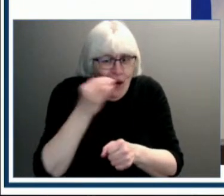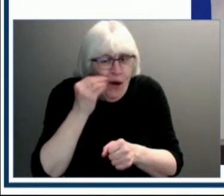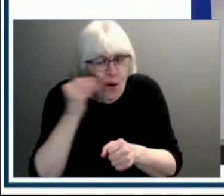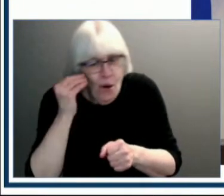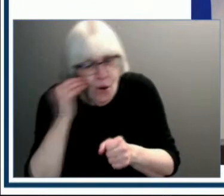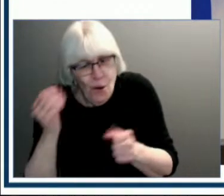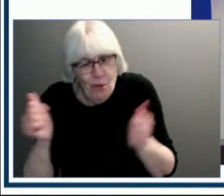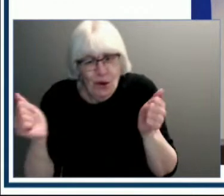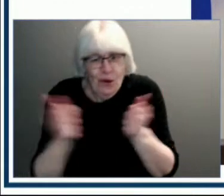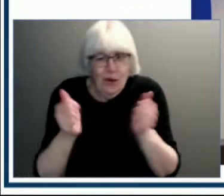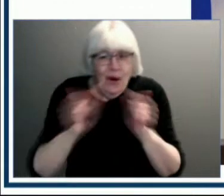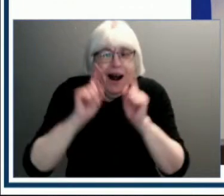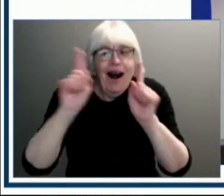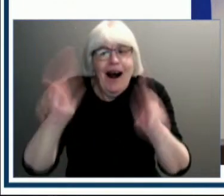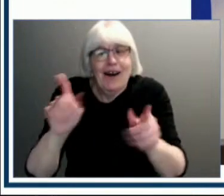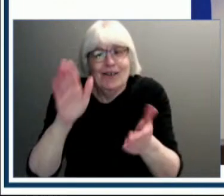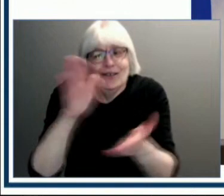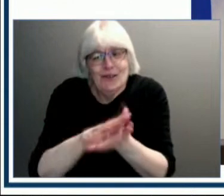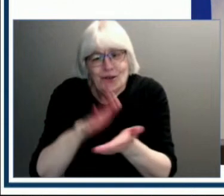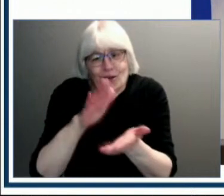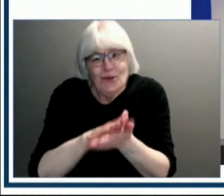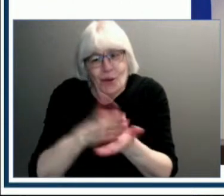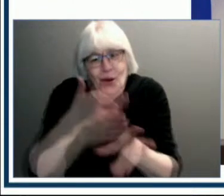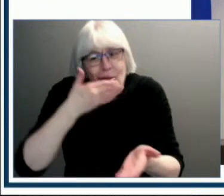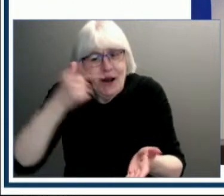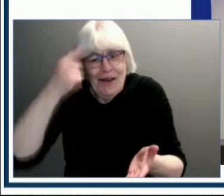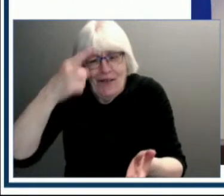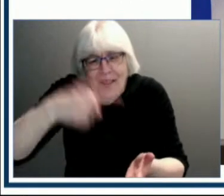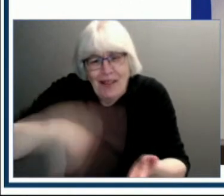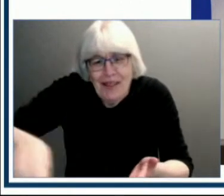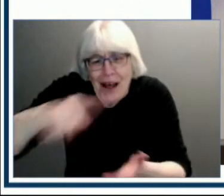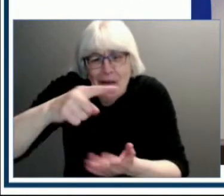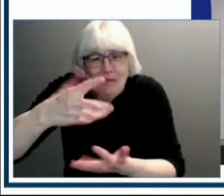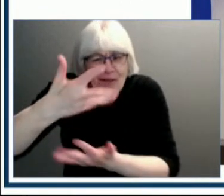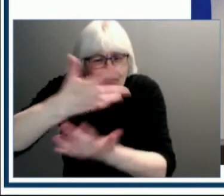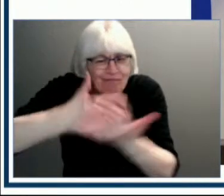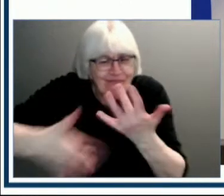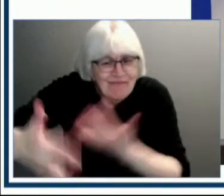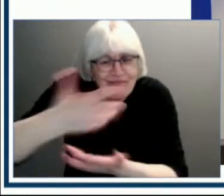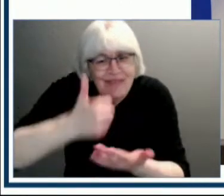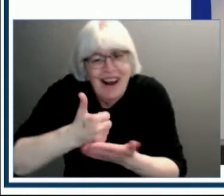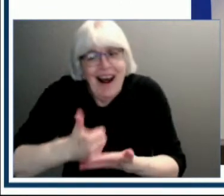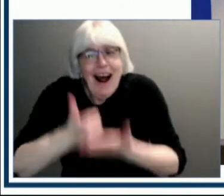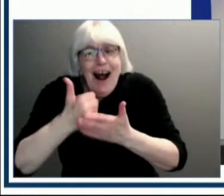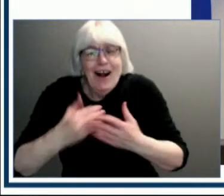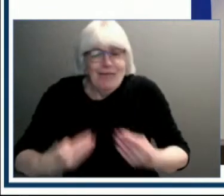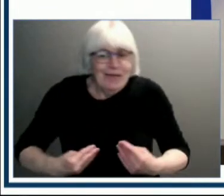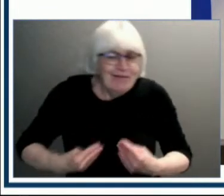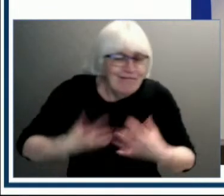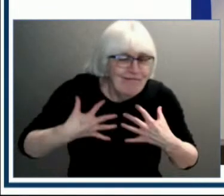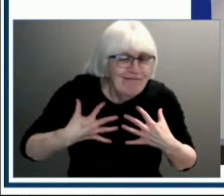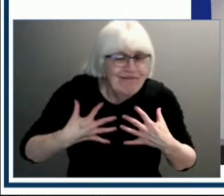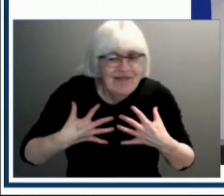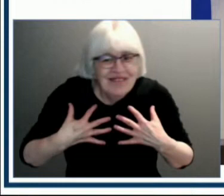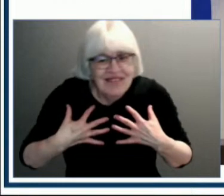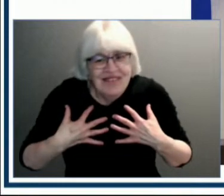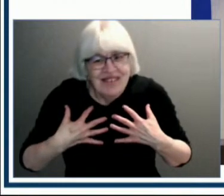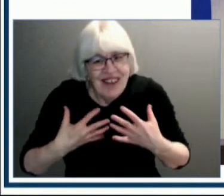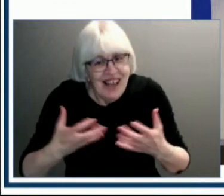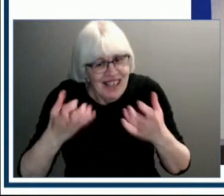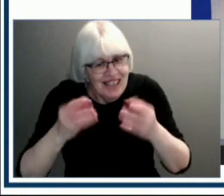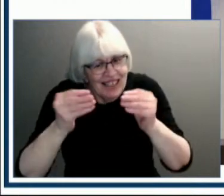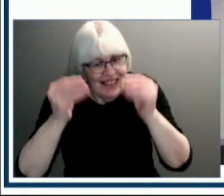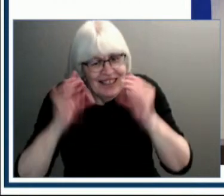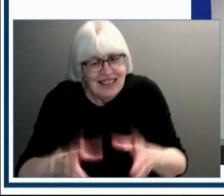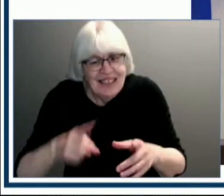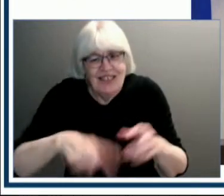social aspects and everything that goes along with that. And I know teachers want to be there to support those students as well, and they want to do that in